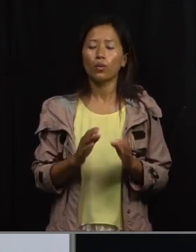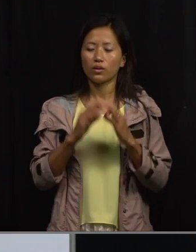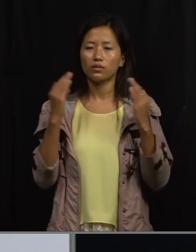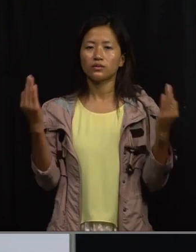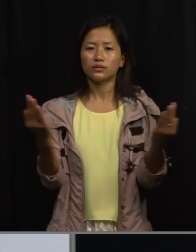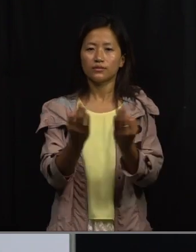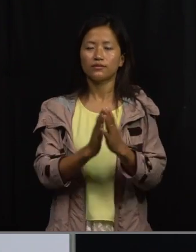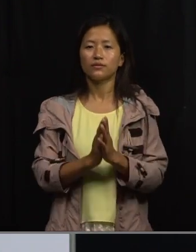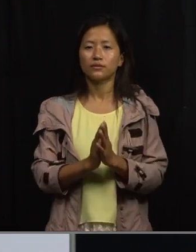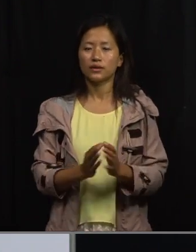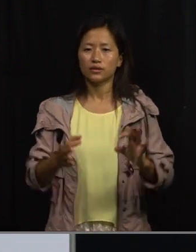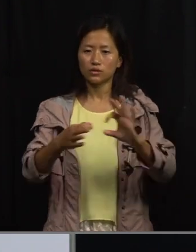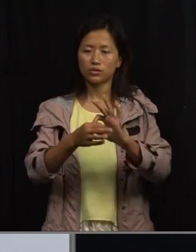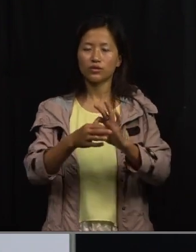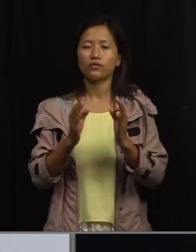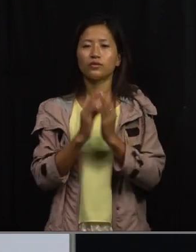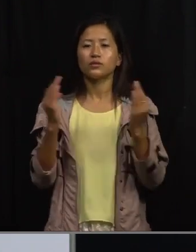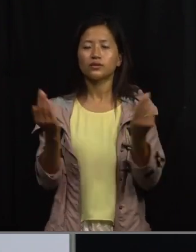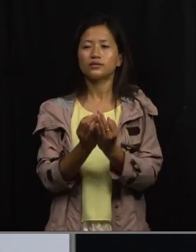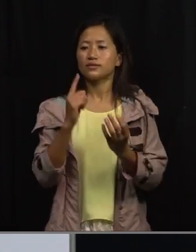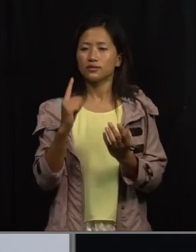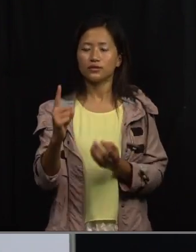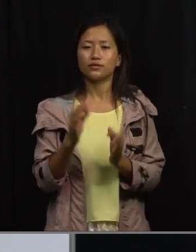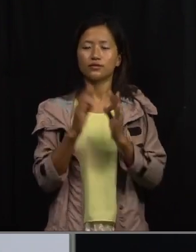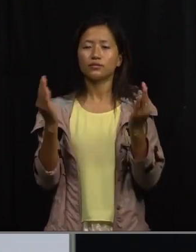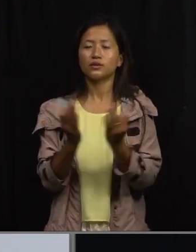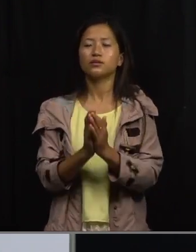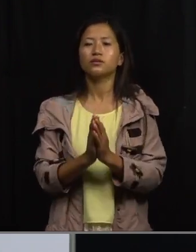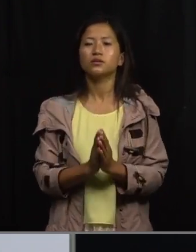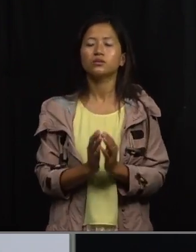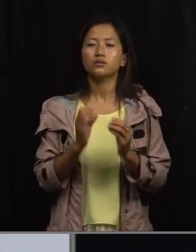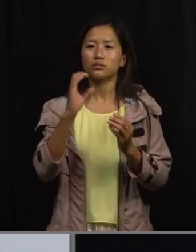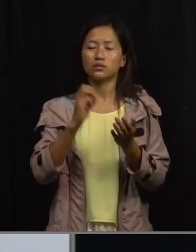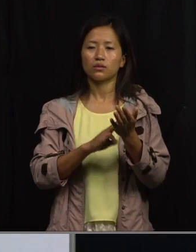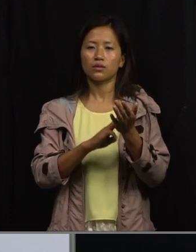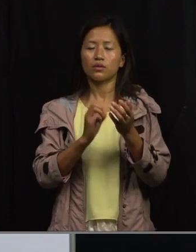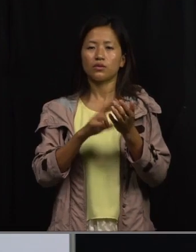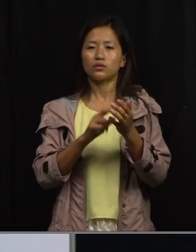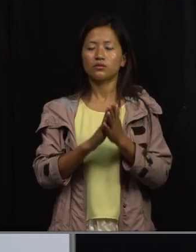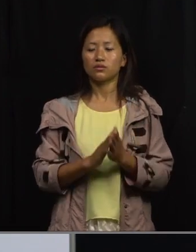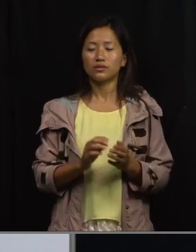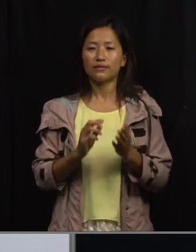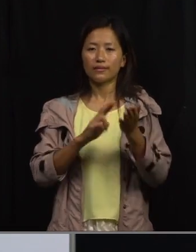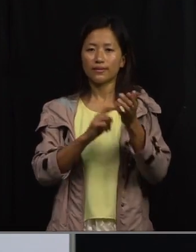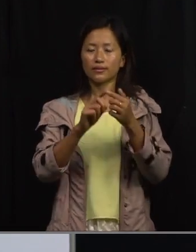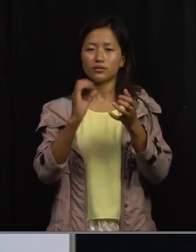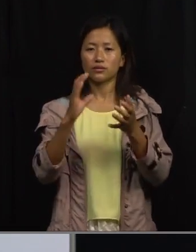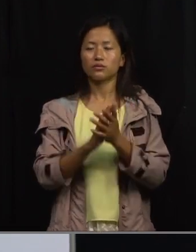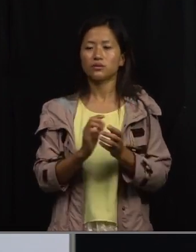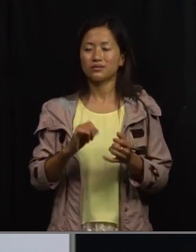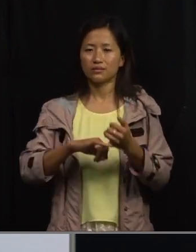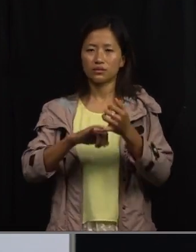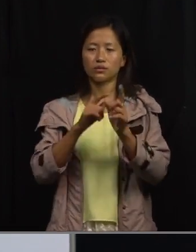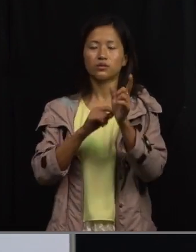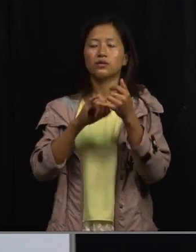family. And the joint family or the extended family, it was more common than the nuclear family or the single family